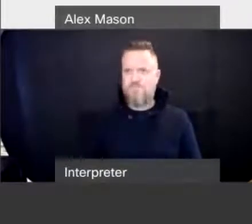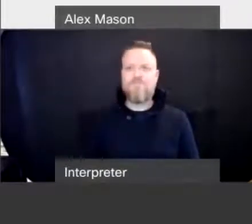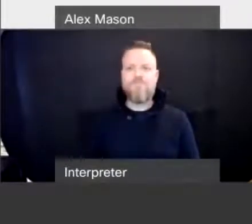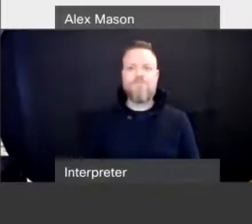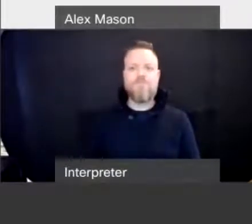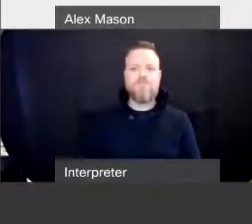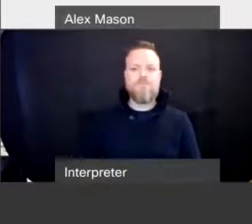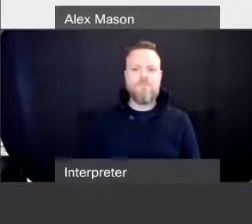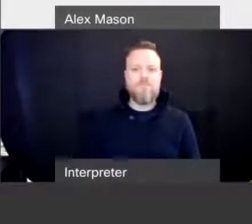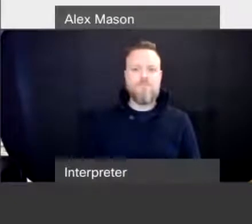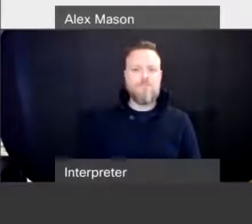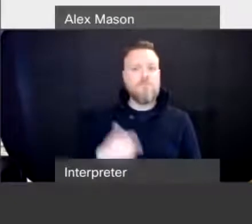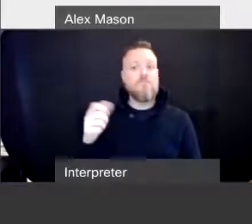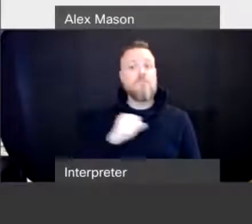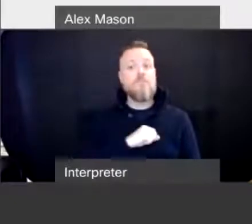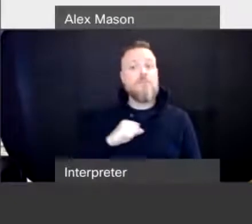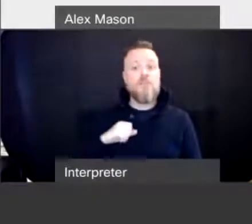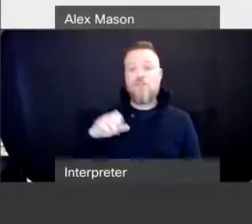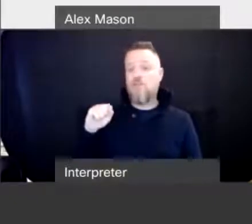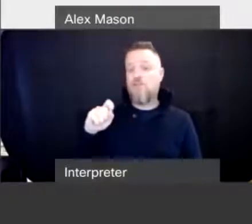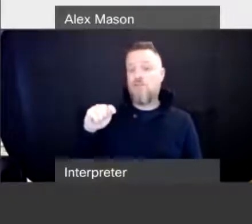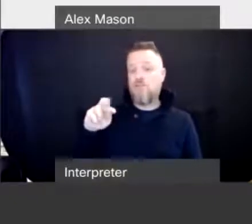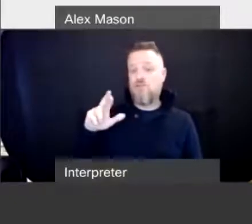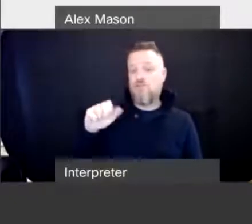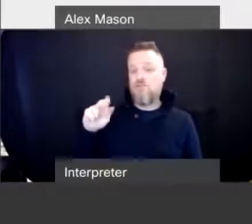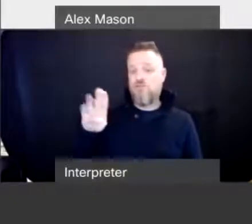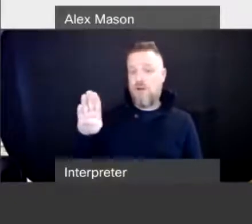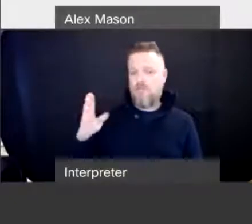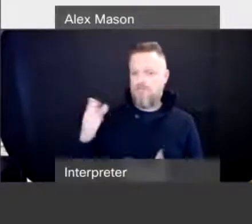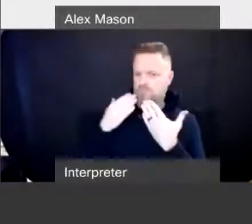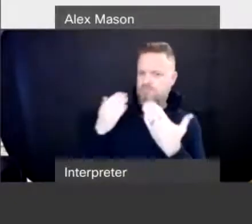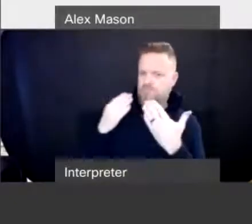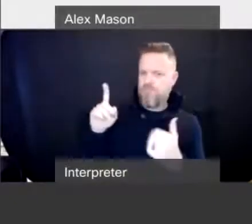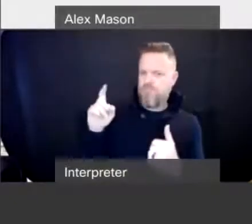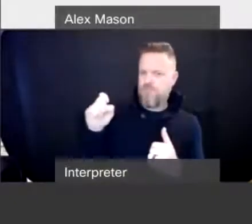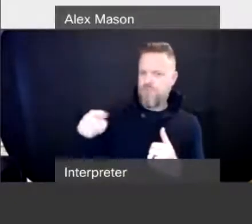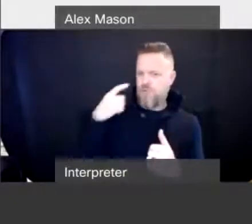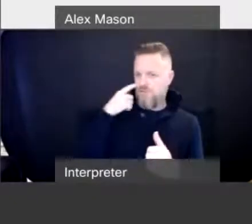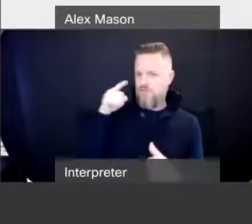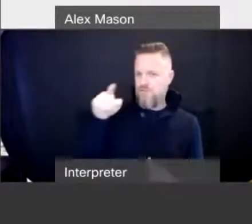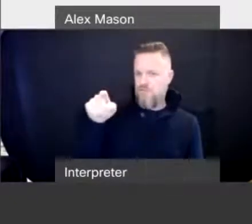Senator Straub. Thank you, Madam Chair. This question is for you.